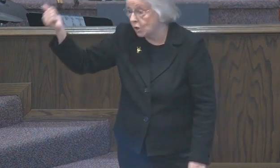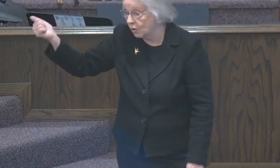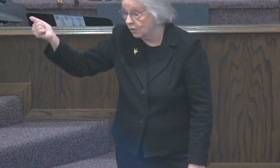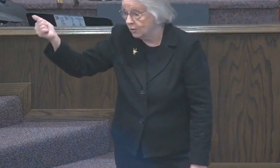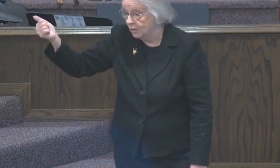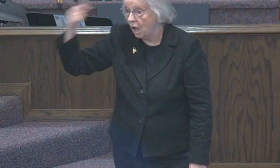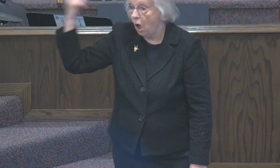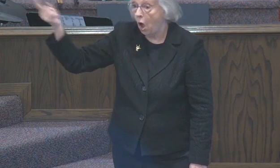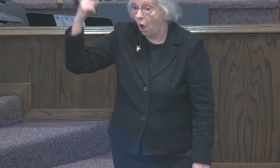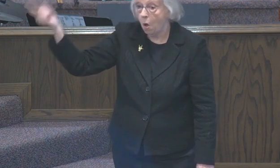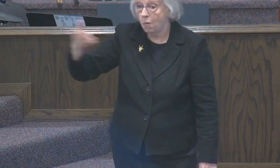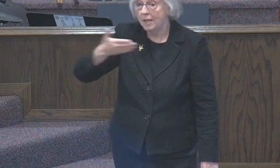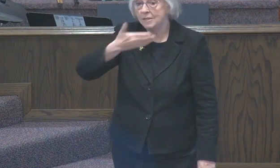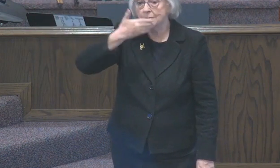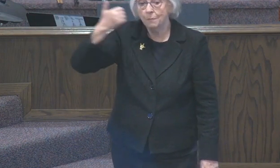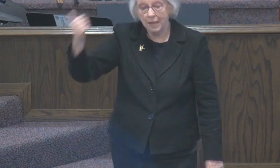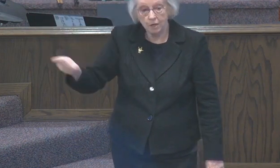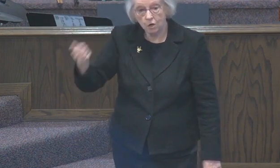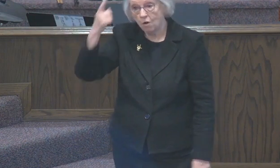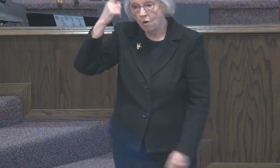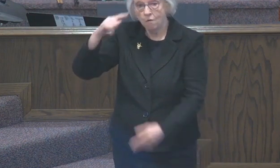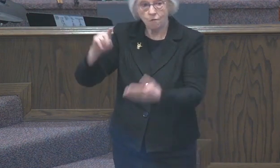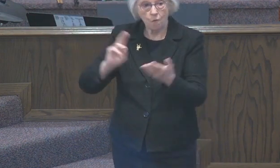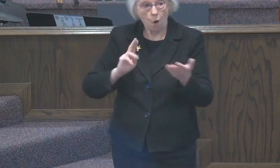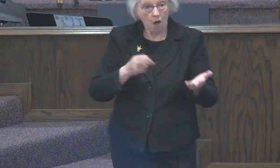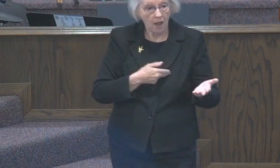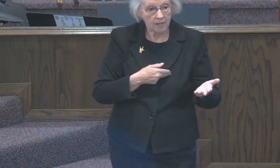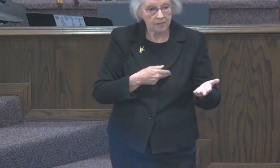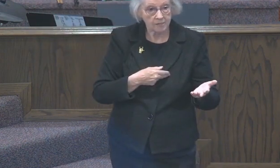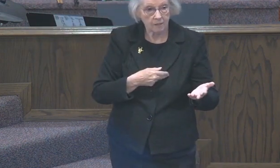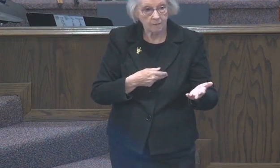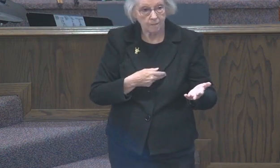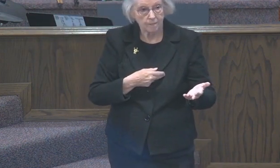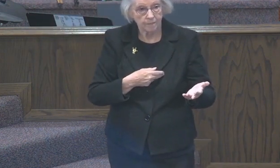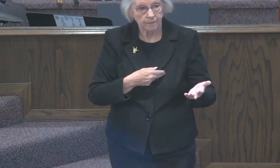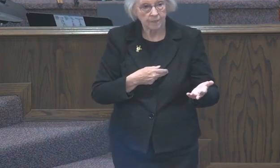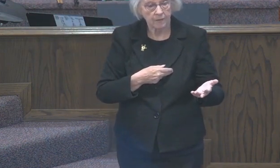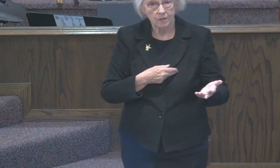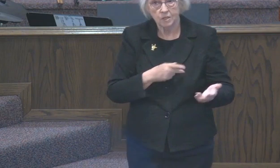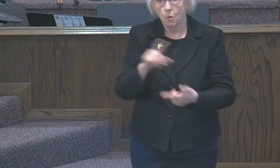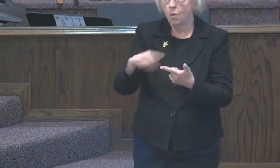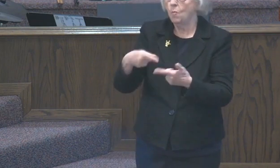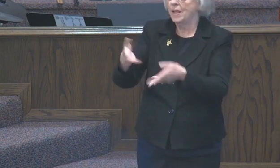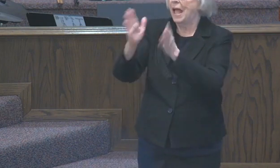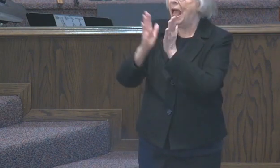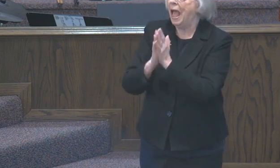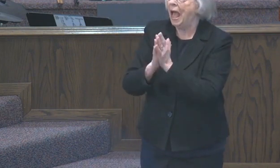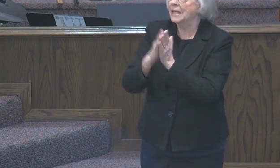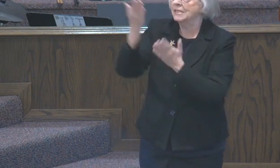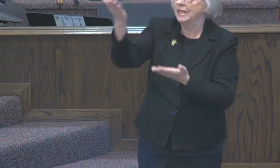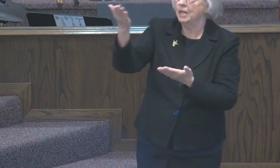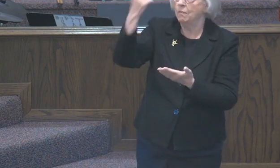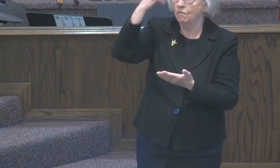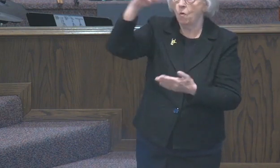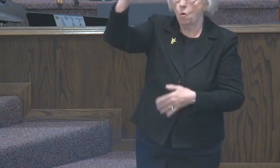of chapter 1, he says, "Let not that man suppose that he will receive anything from the Lord, for he is a double-minded